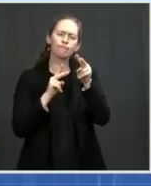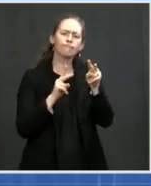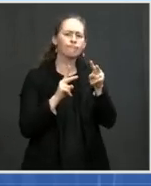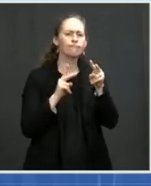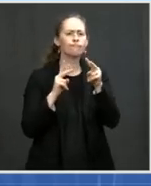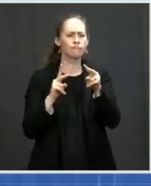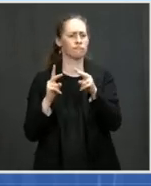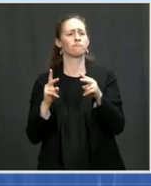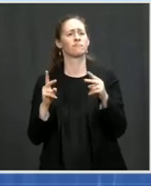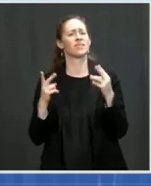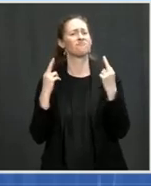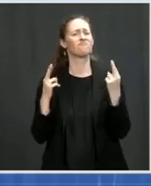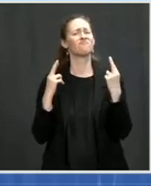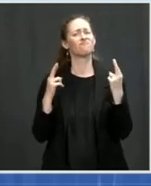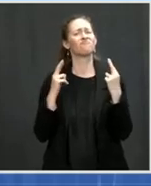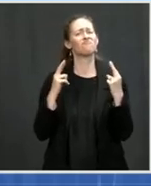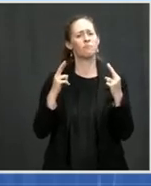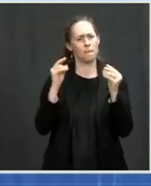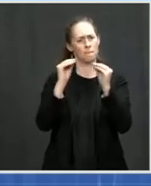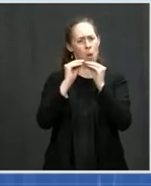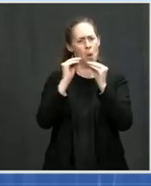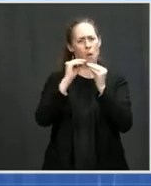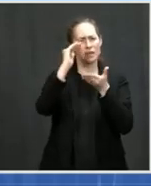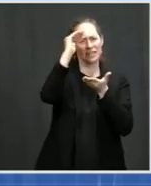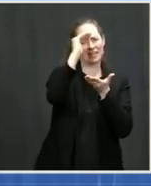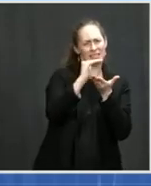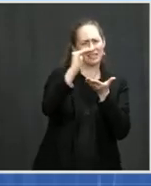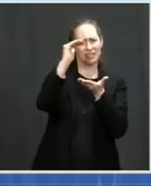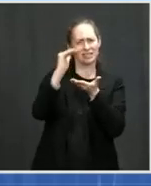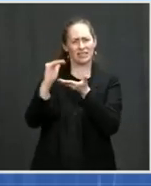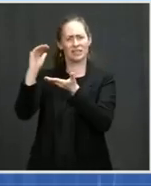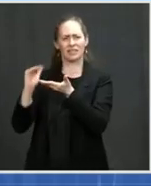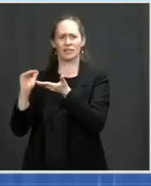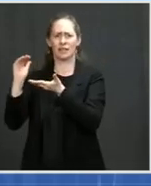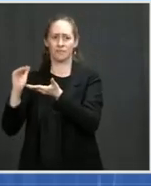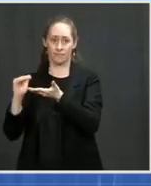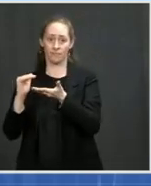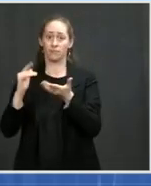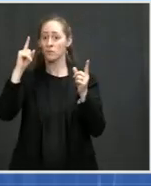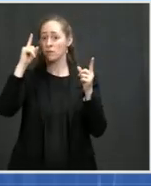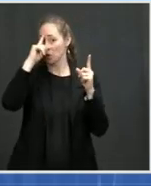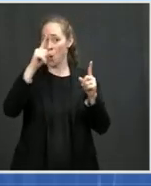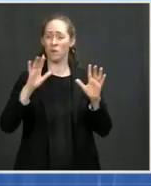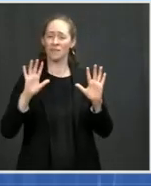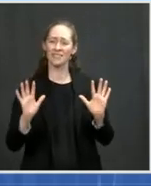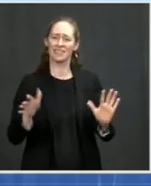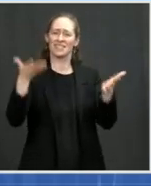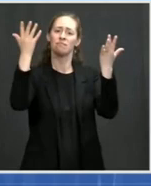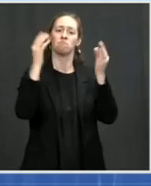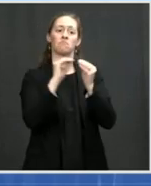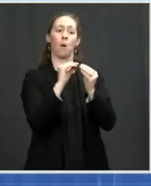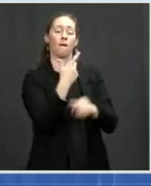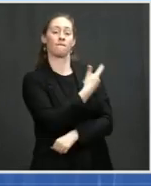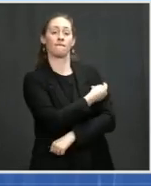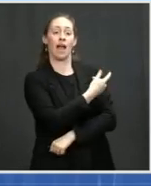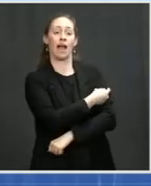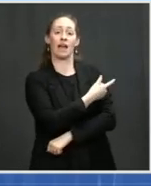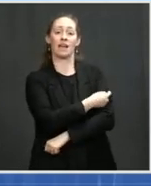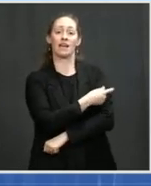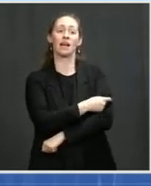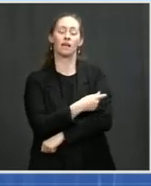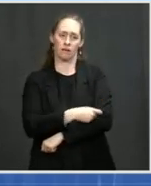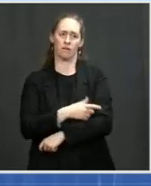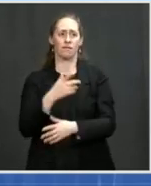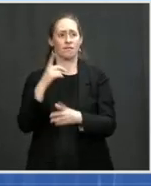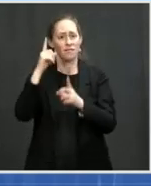will continue to trend downward as vaccination scales up. This coming weekend is Memorial Day. I know that many of you are